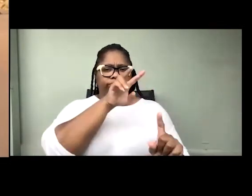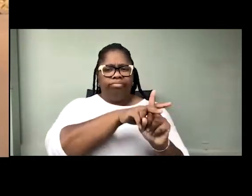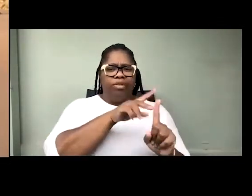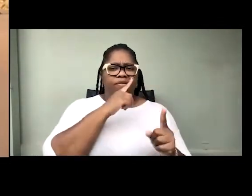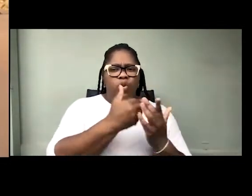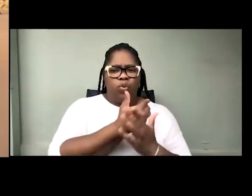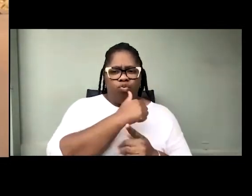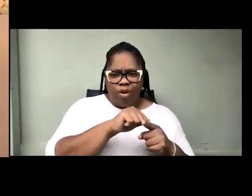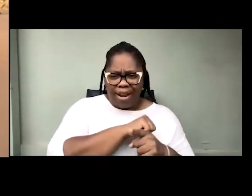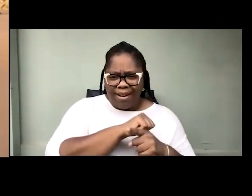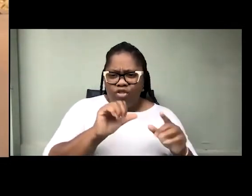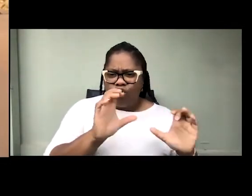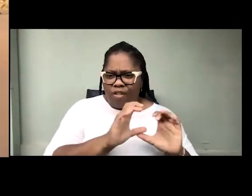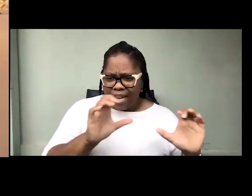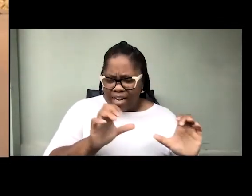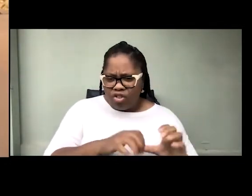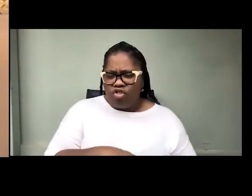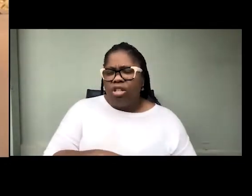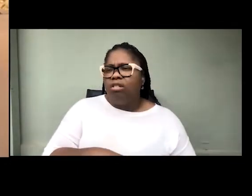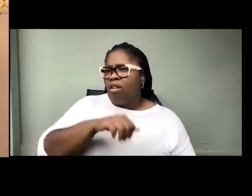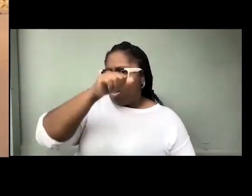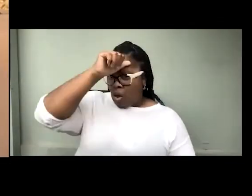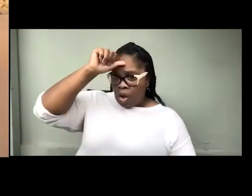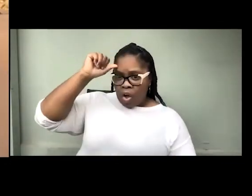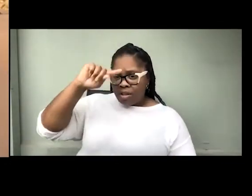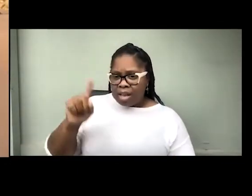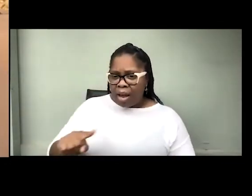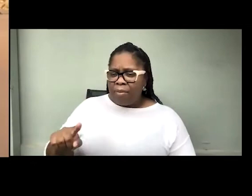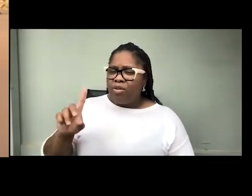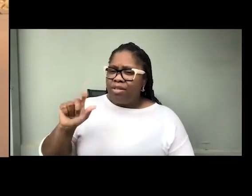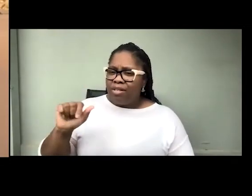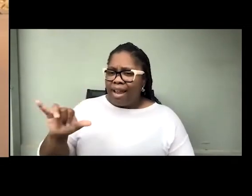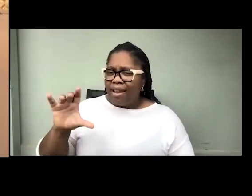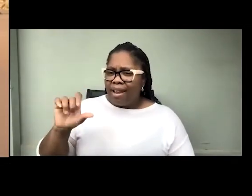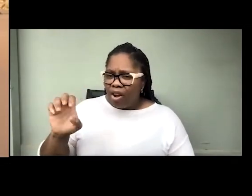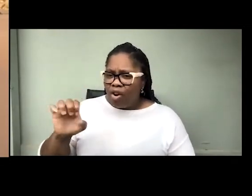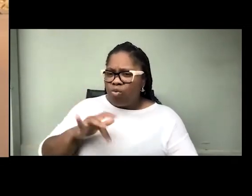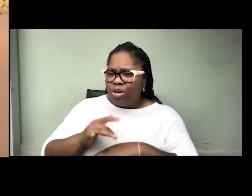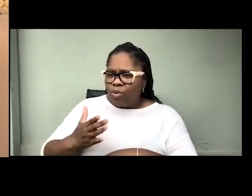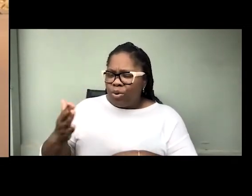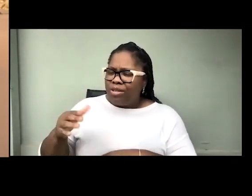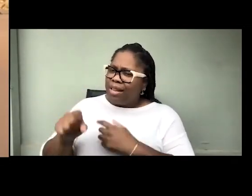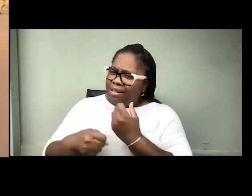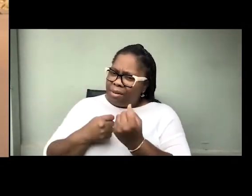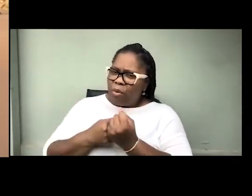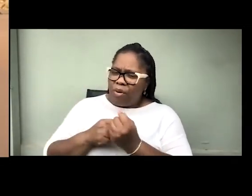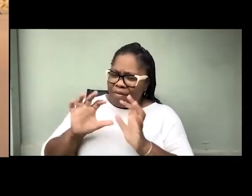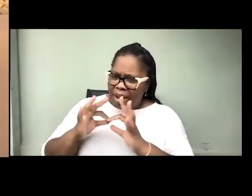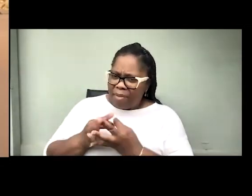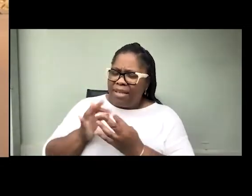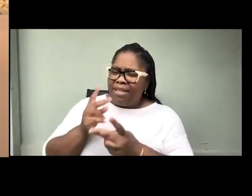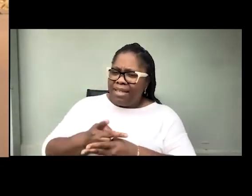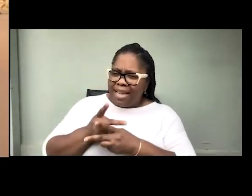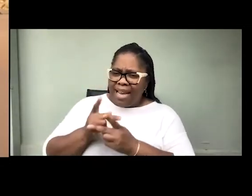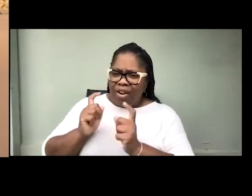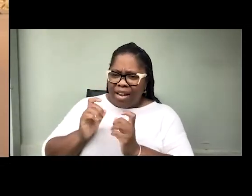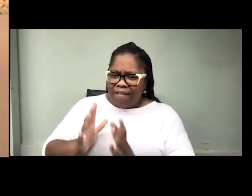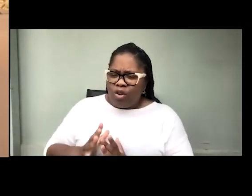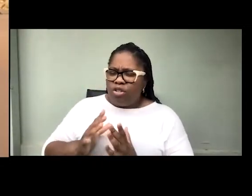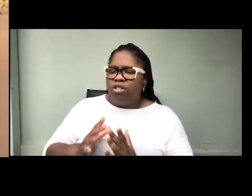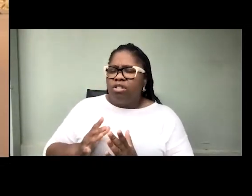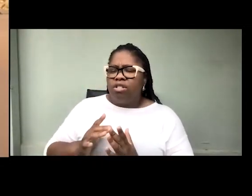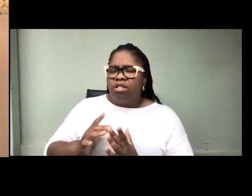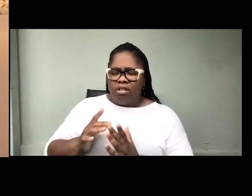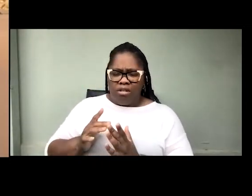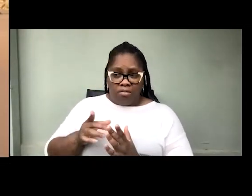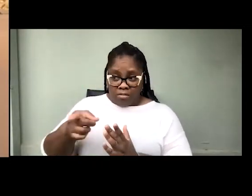for caregivers. We have Alzheimer's daycare and resource centers that can support families and caregivers who are caring for someone with Alzheimer's